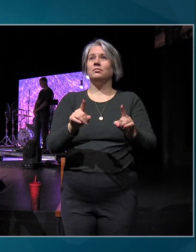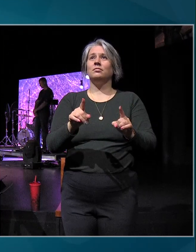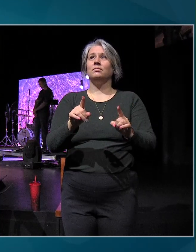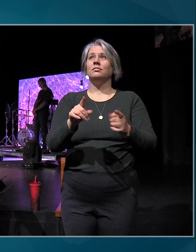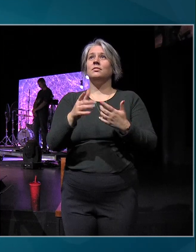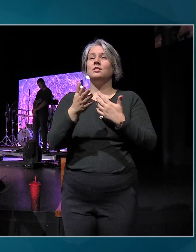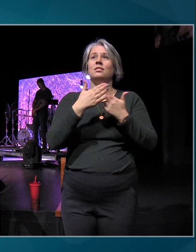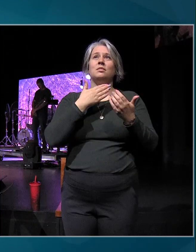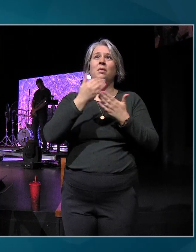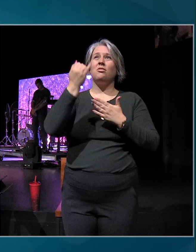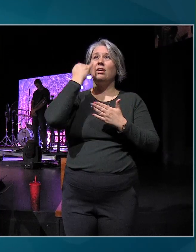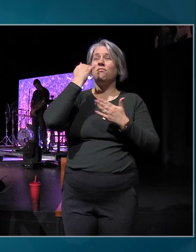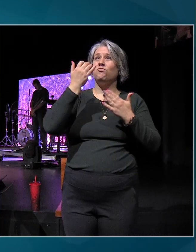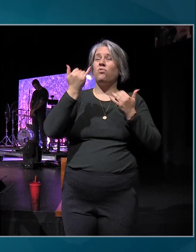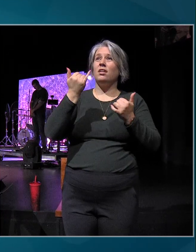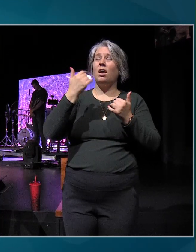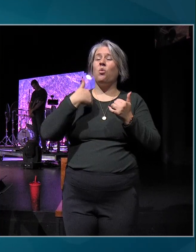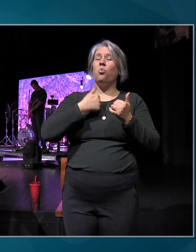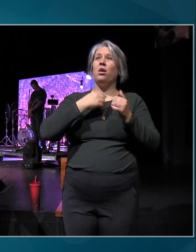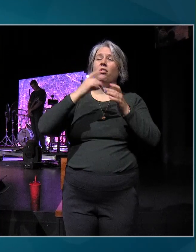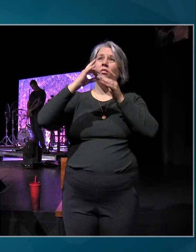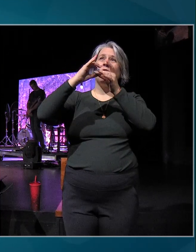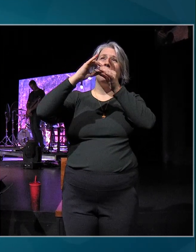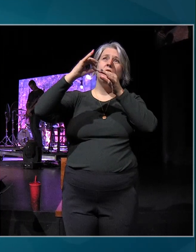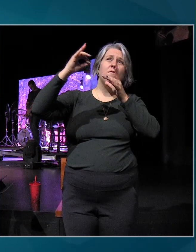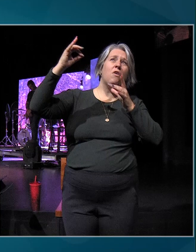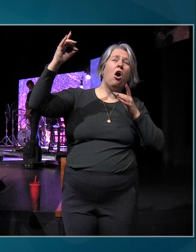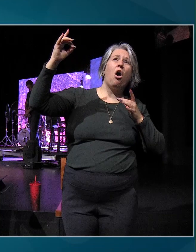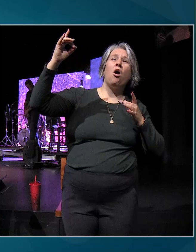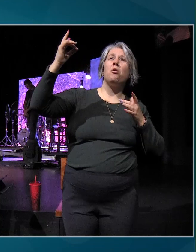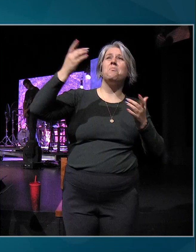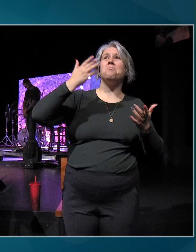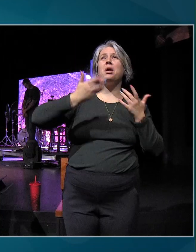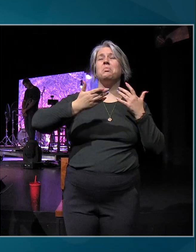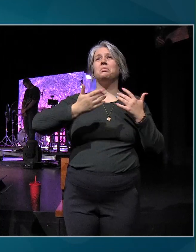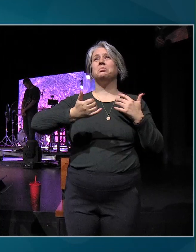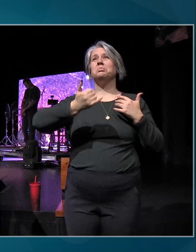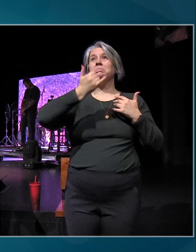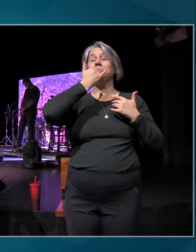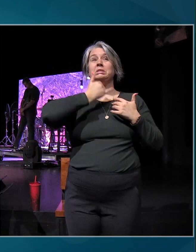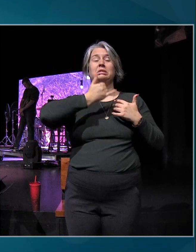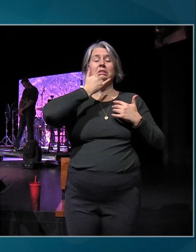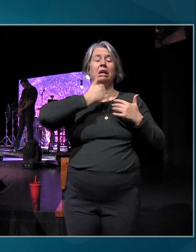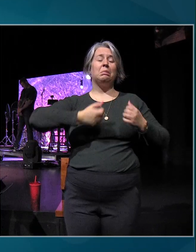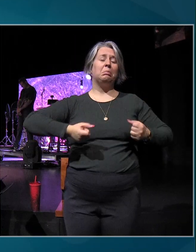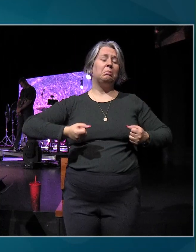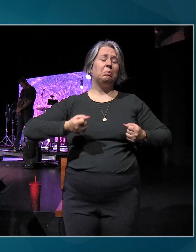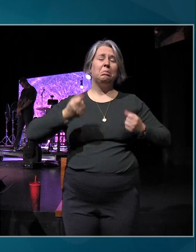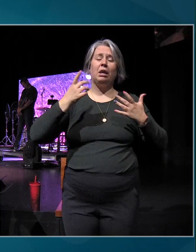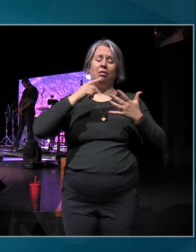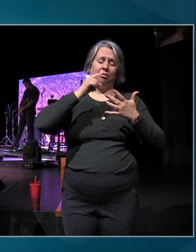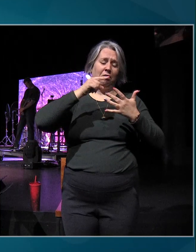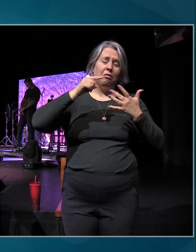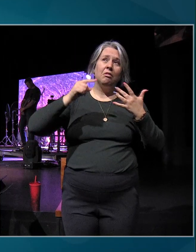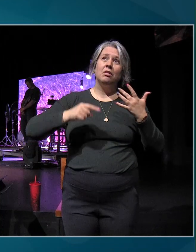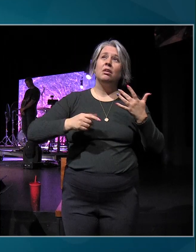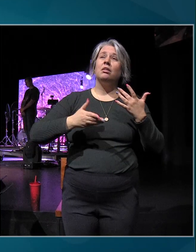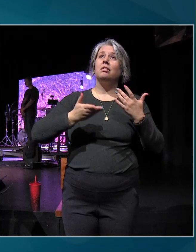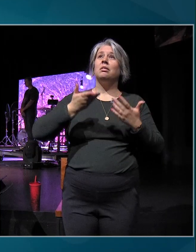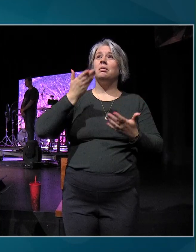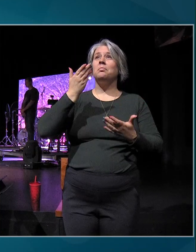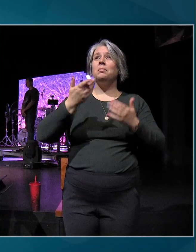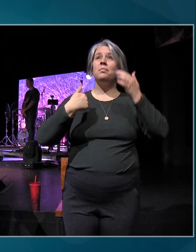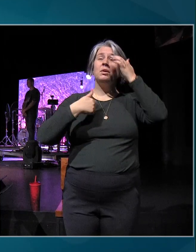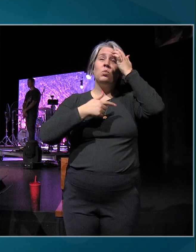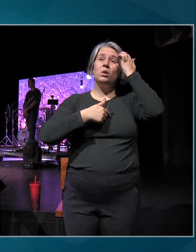are far from you, whether we've maybe messed up majorly last night, or maybe we've been believers for a